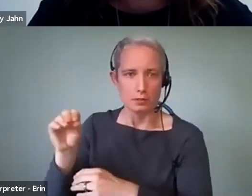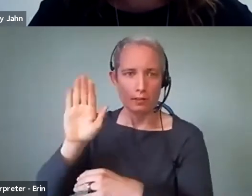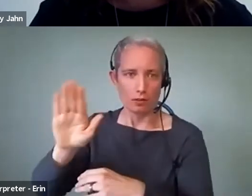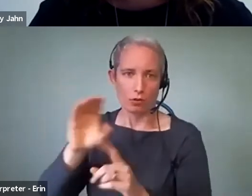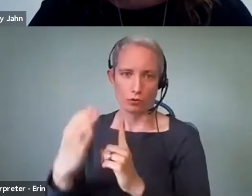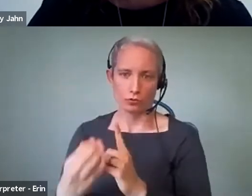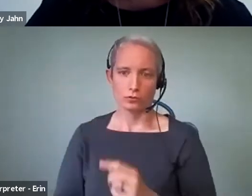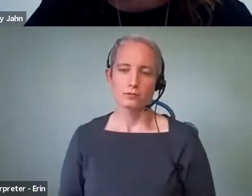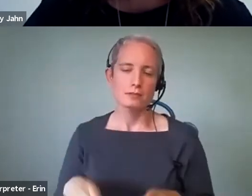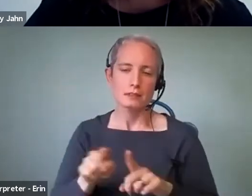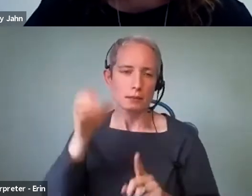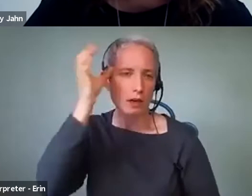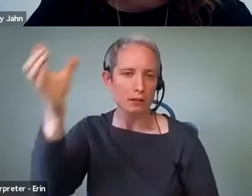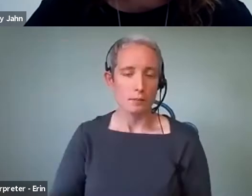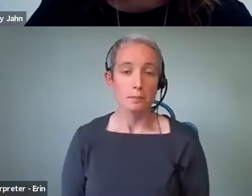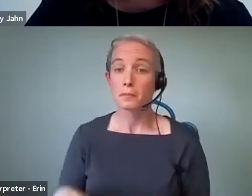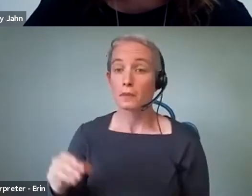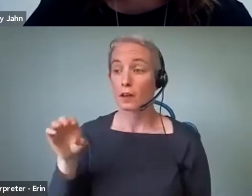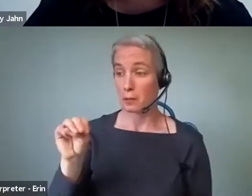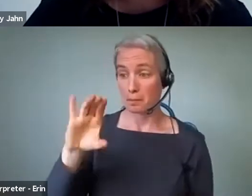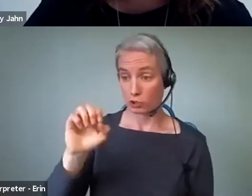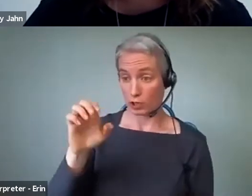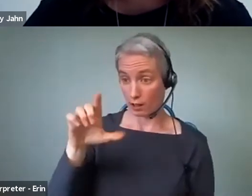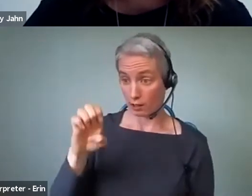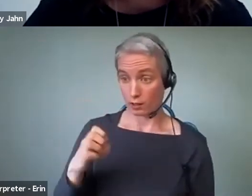idea. And Michelle, did you have anything you wanted to add?